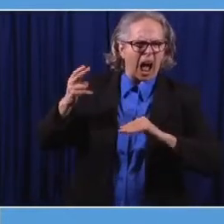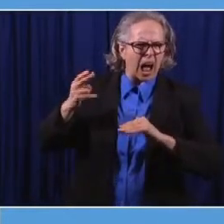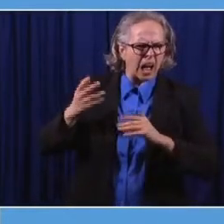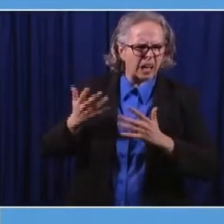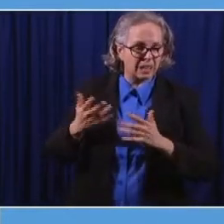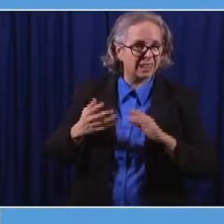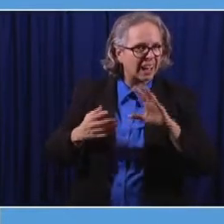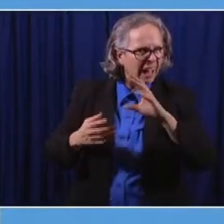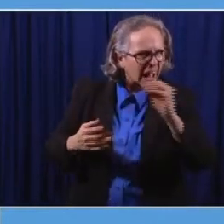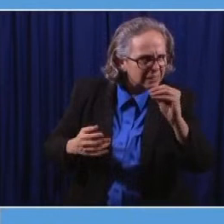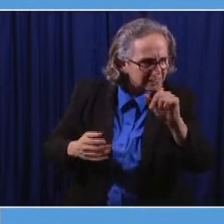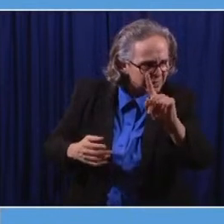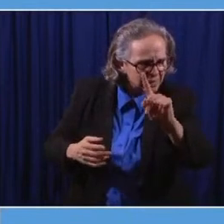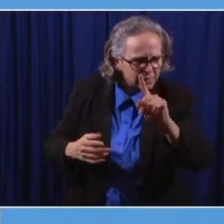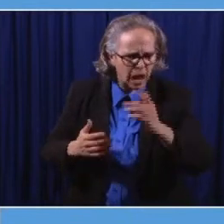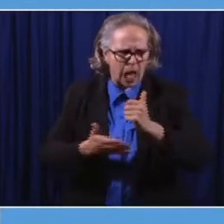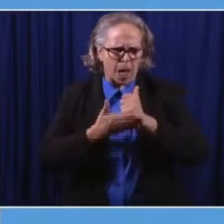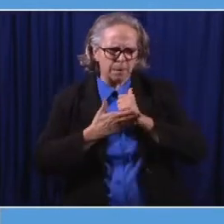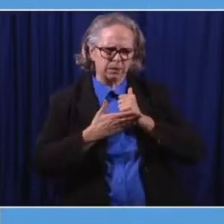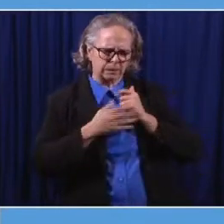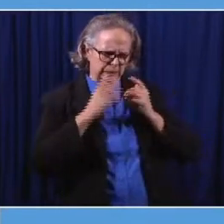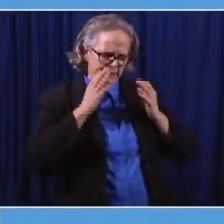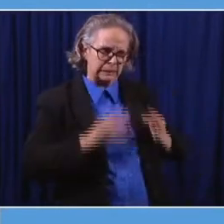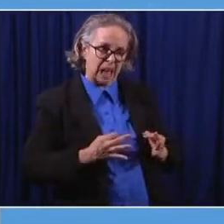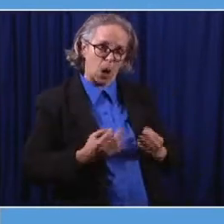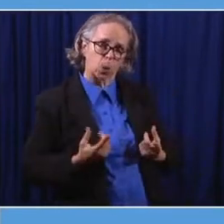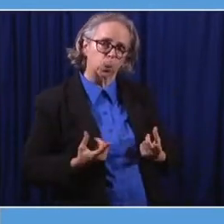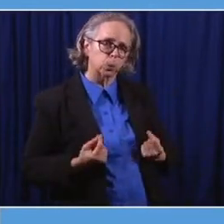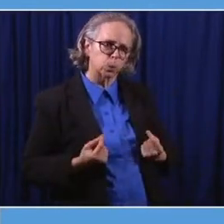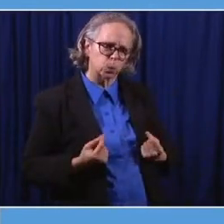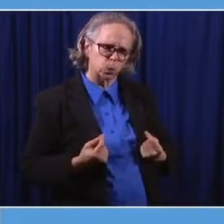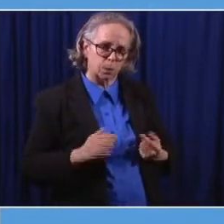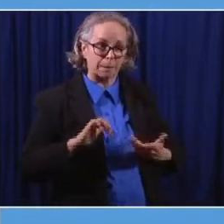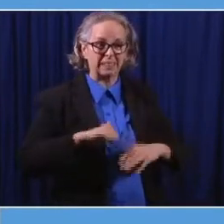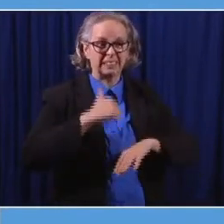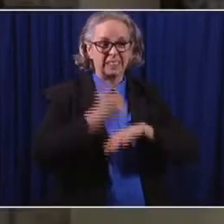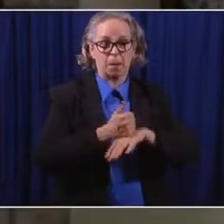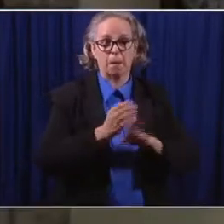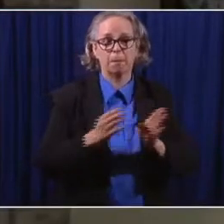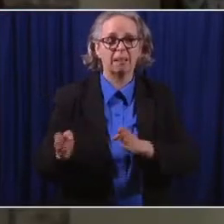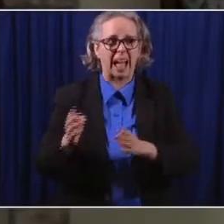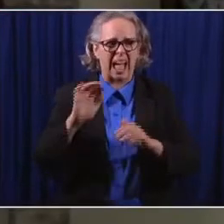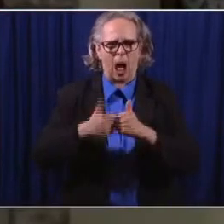makers to move quickly to implement a plan to deal with it.